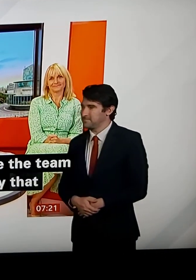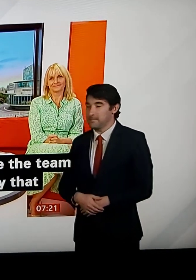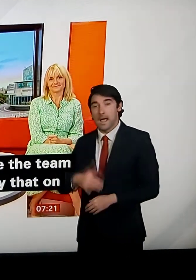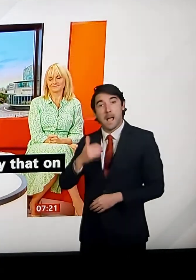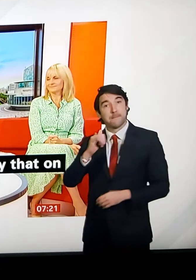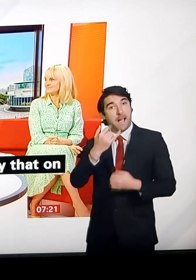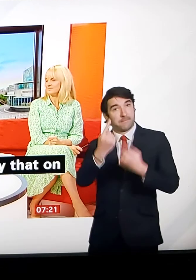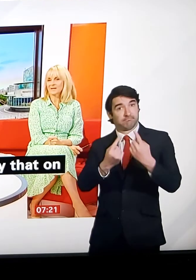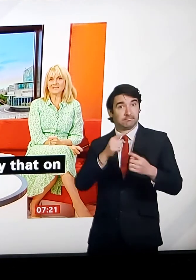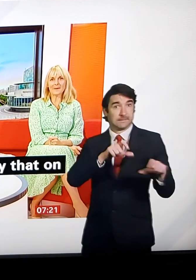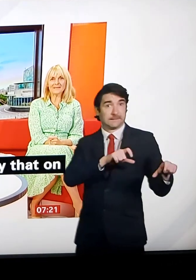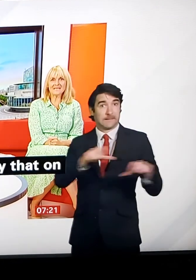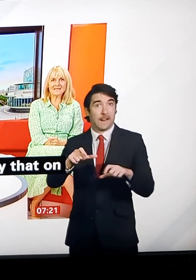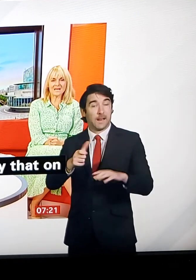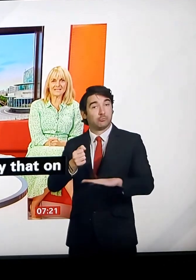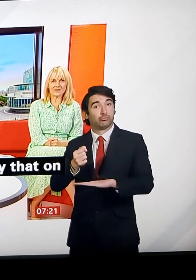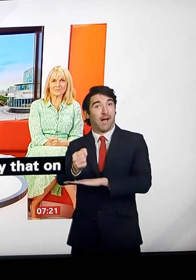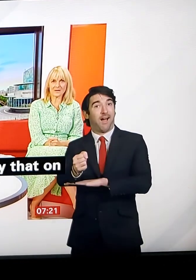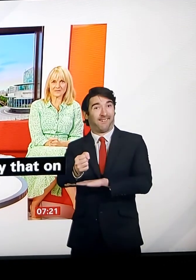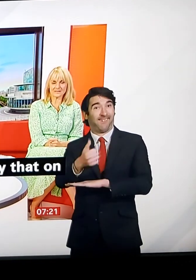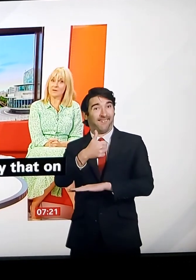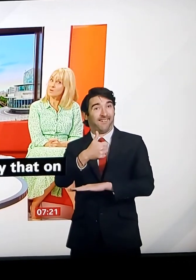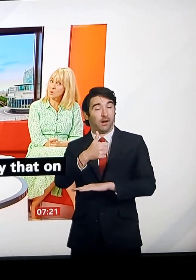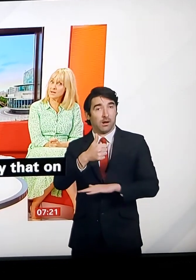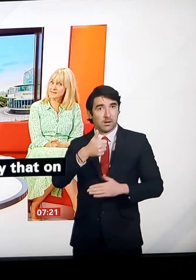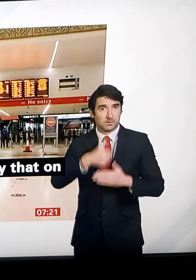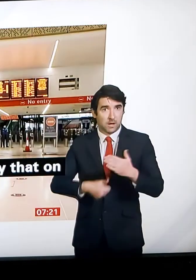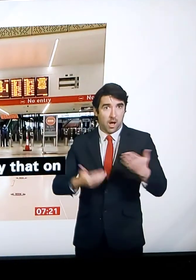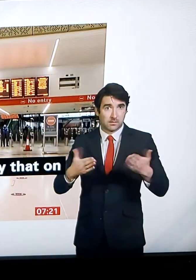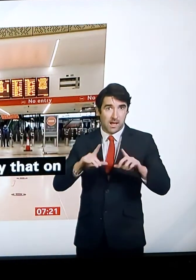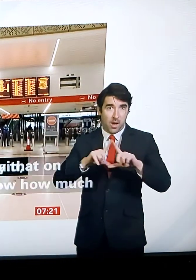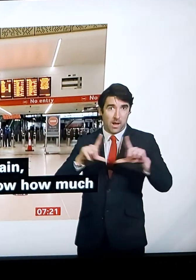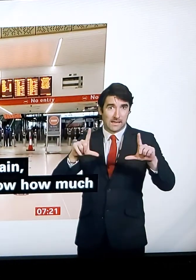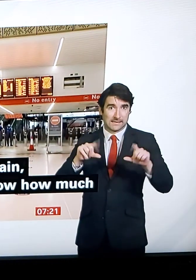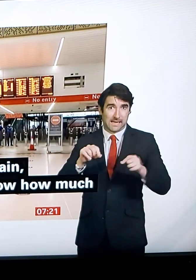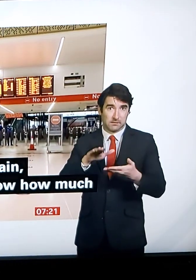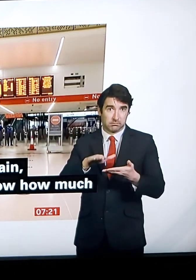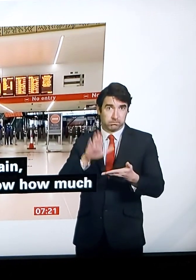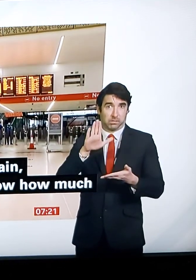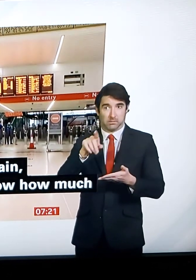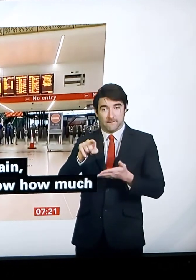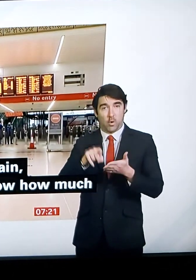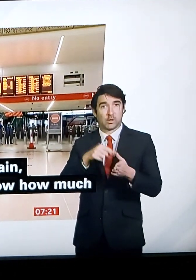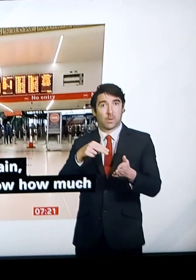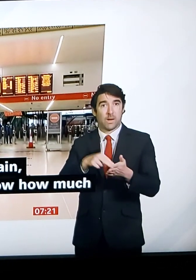tickets from January. Yep, Nina is at a very quiet Leeds station for us this morning.